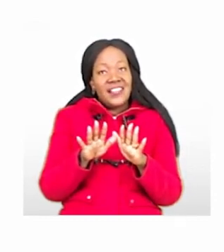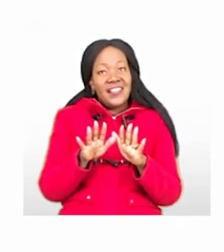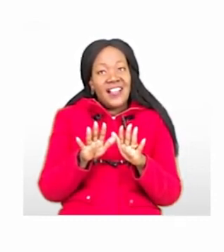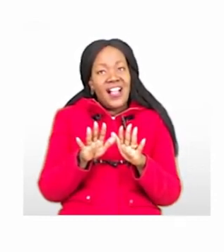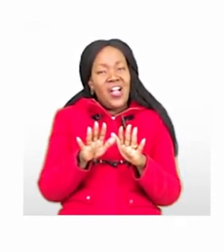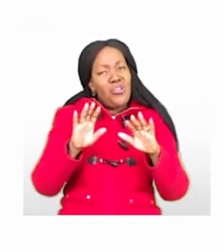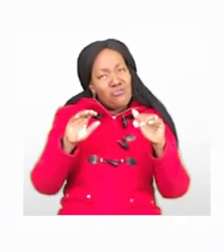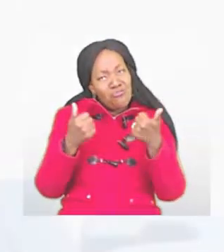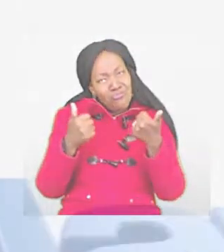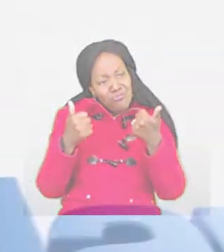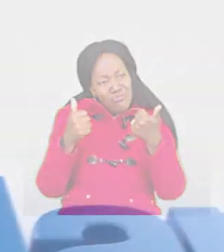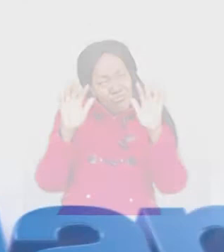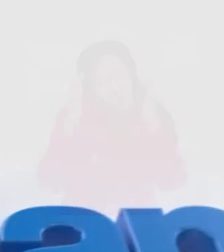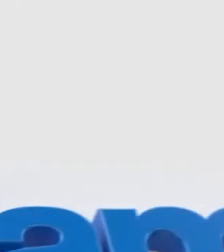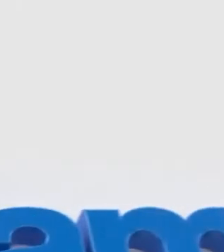well done.